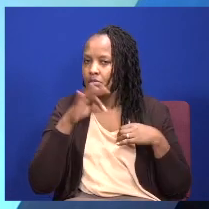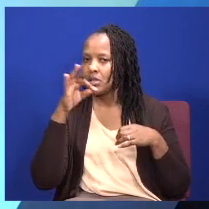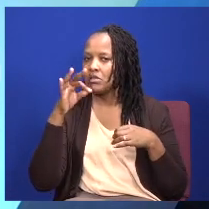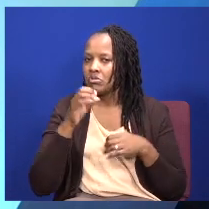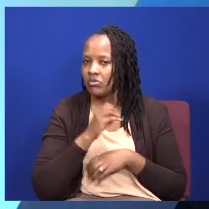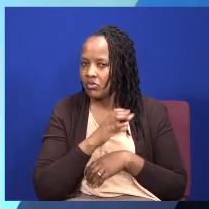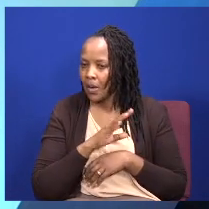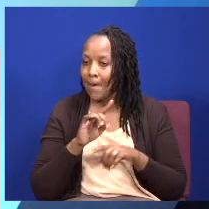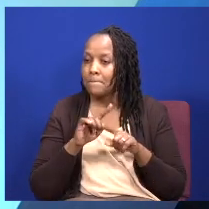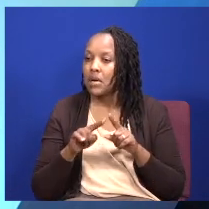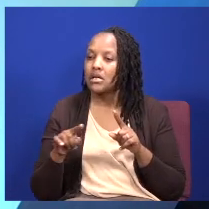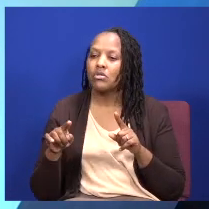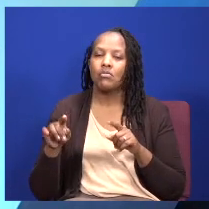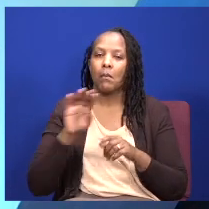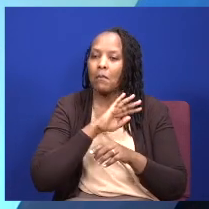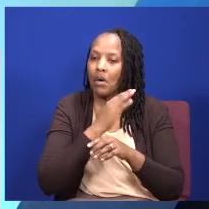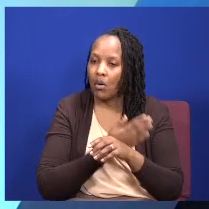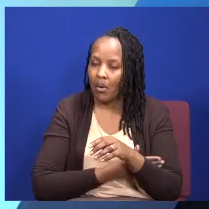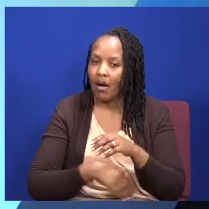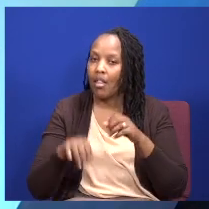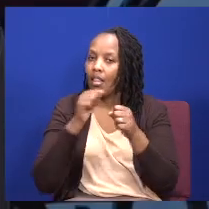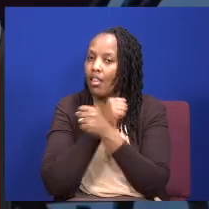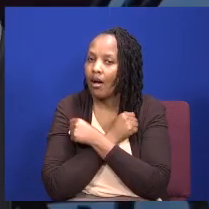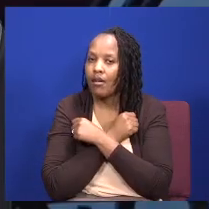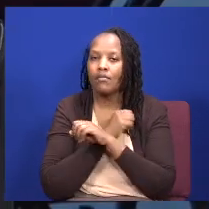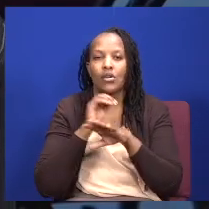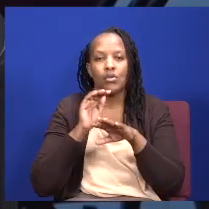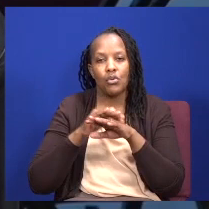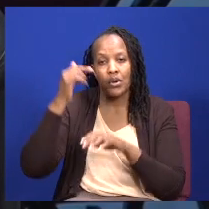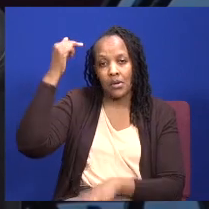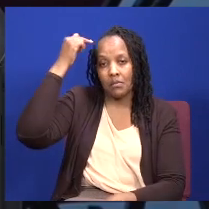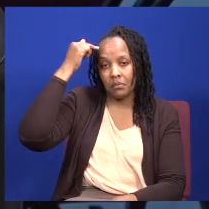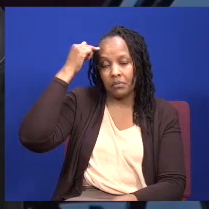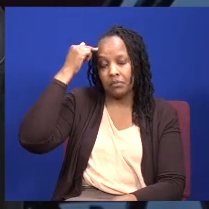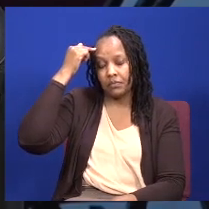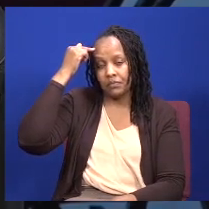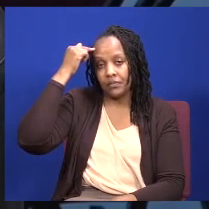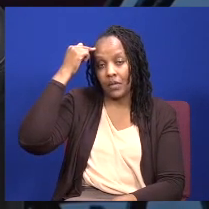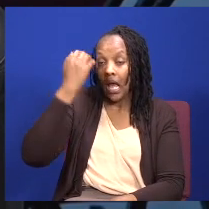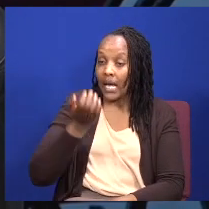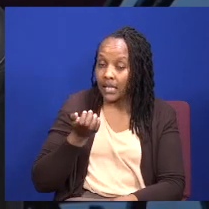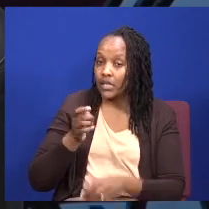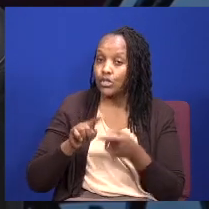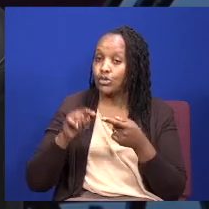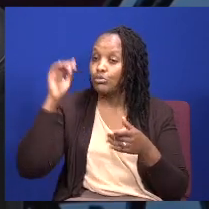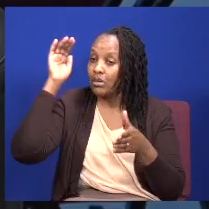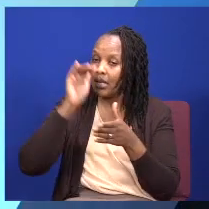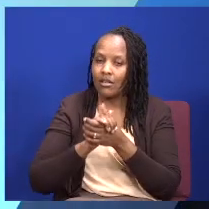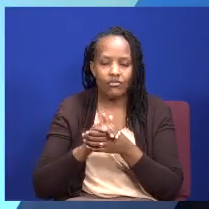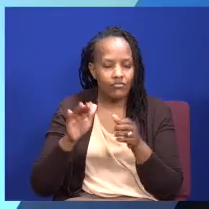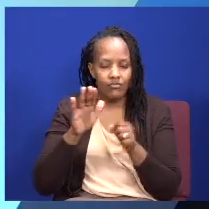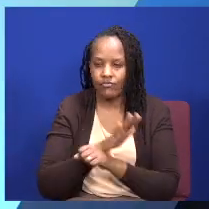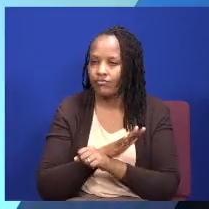power, of love, and a sound mind. So we need to believe completely that is a spirit that